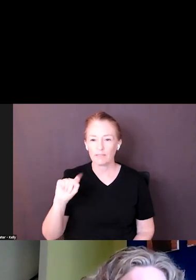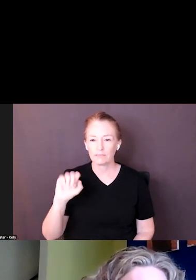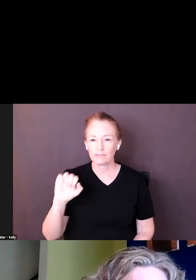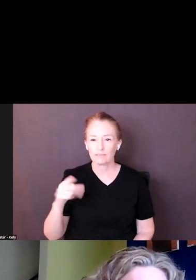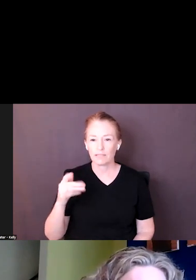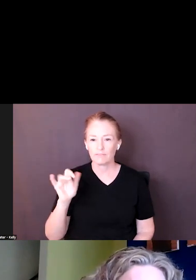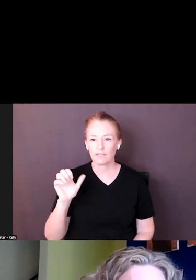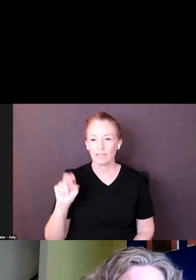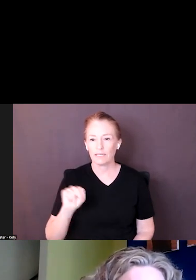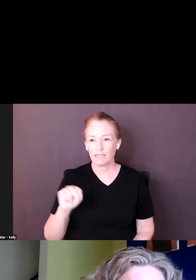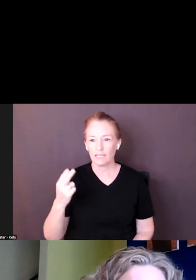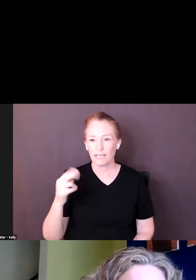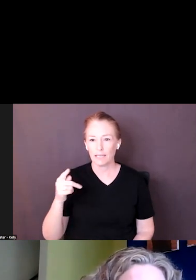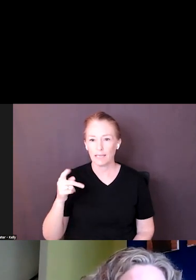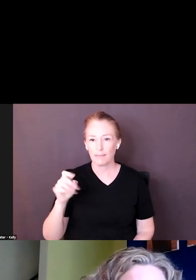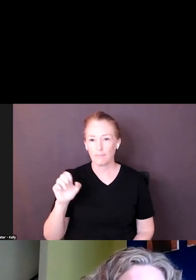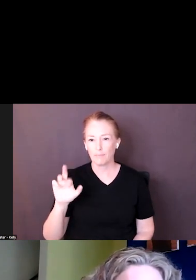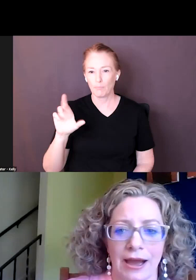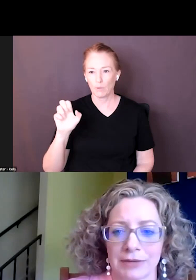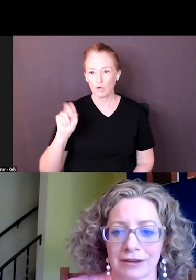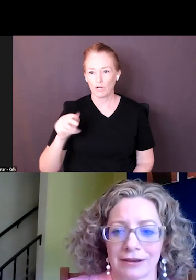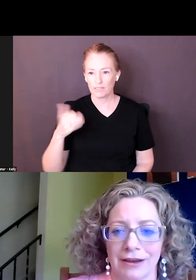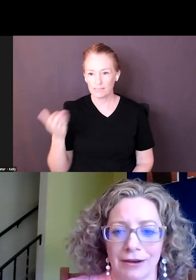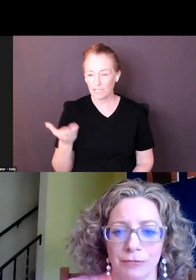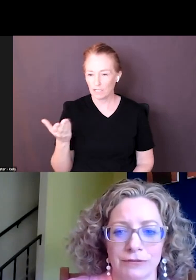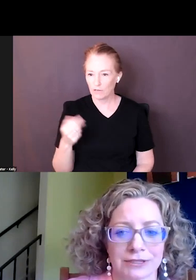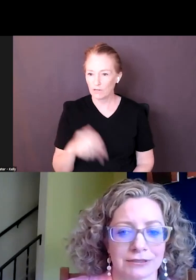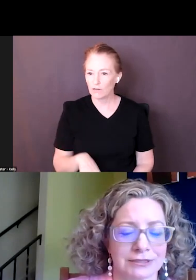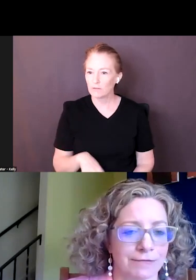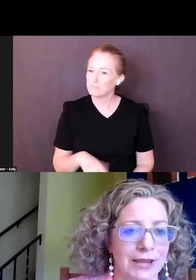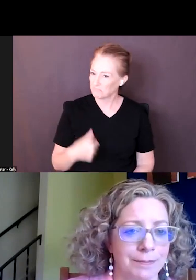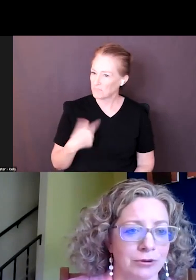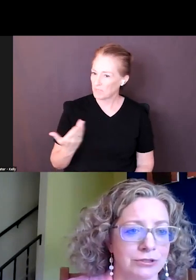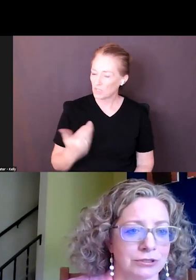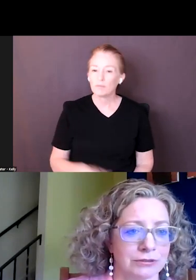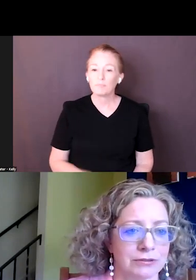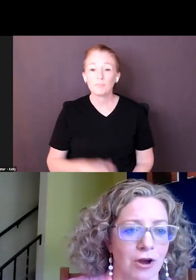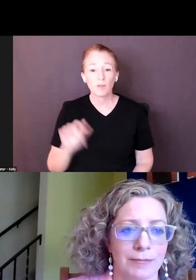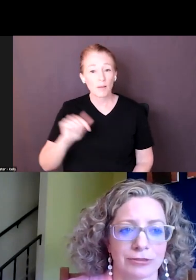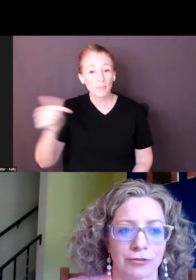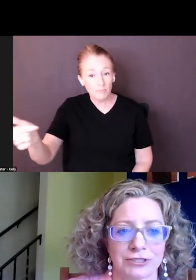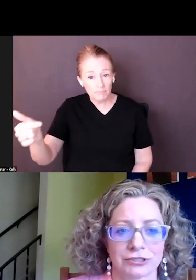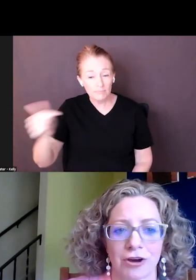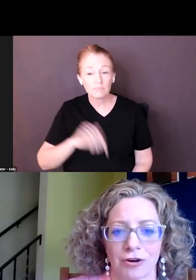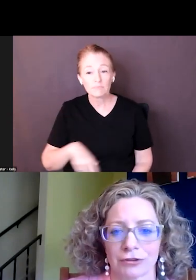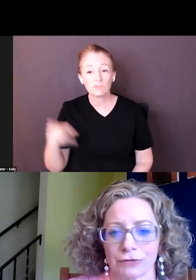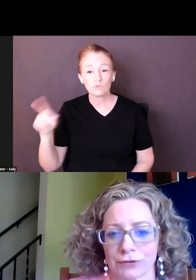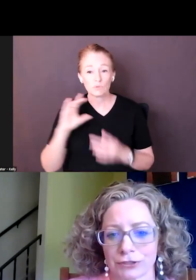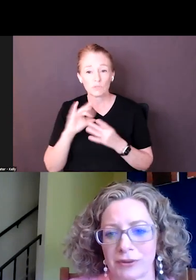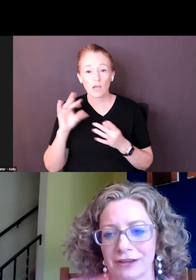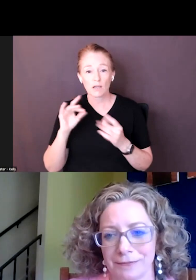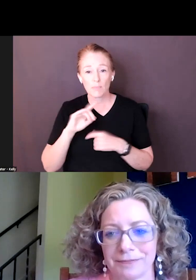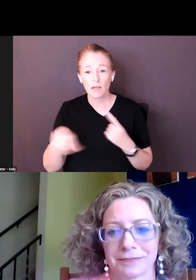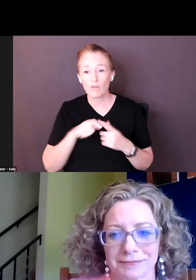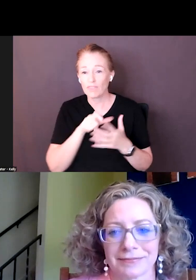on? Yes. Wonderful. Okay, I'm going to move it to Stephanie Hepburn to talk about the Crisis Talk article for